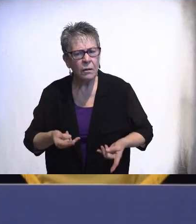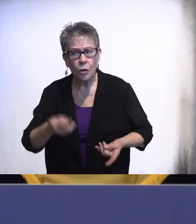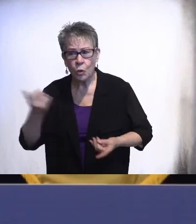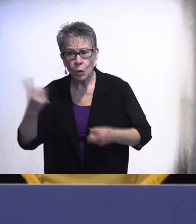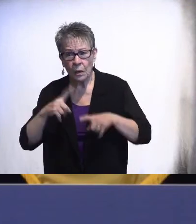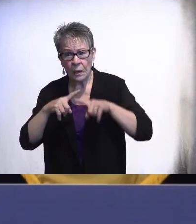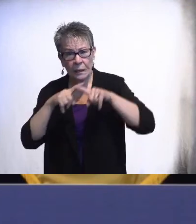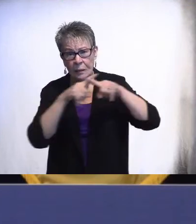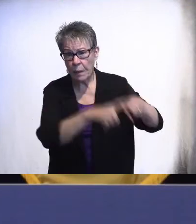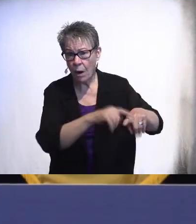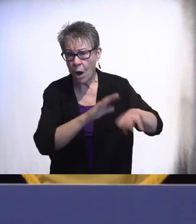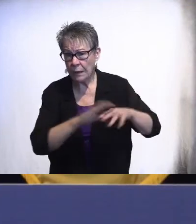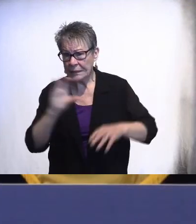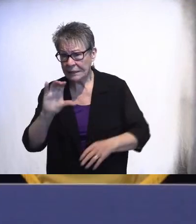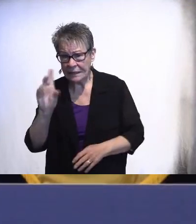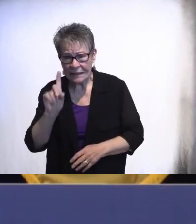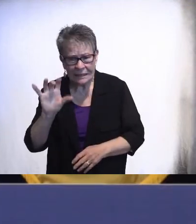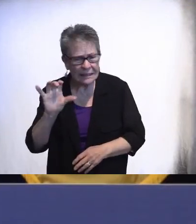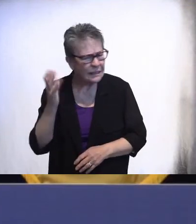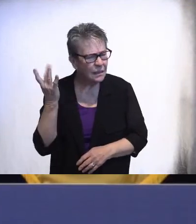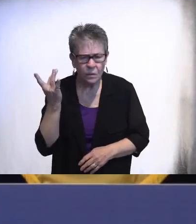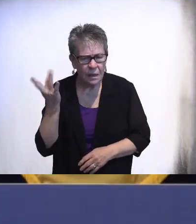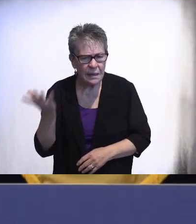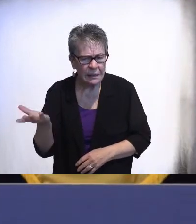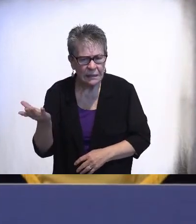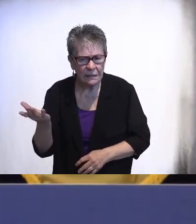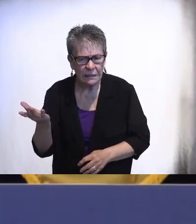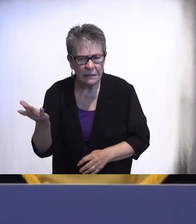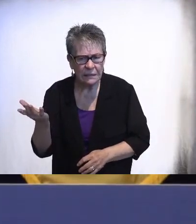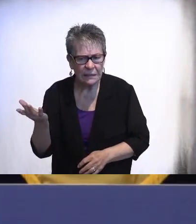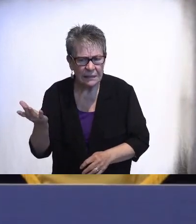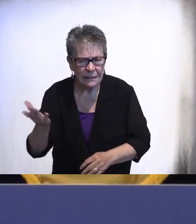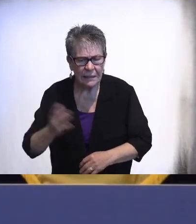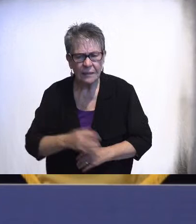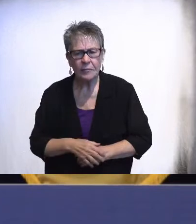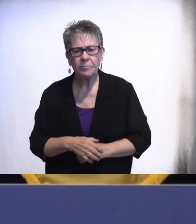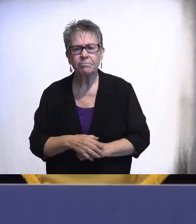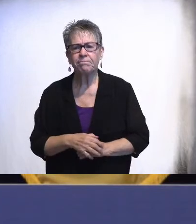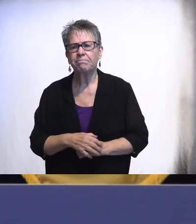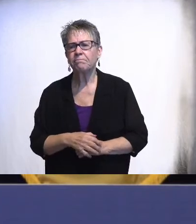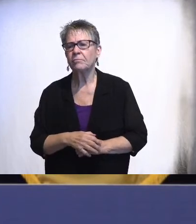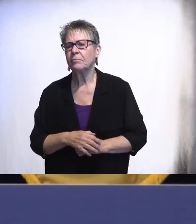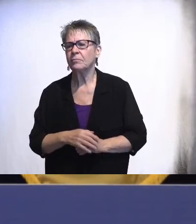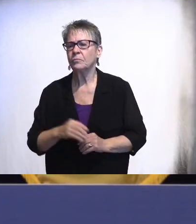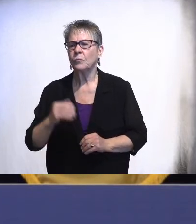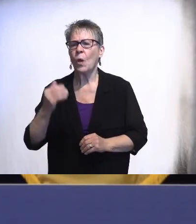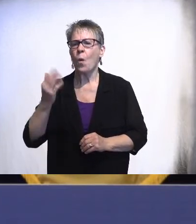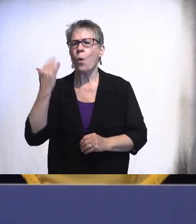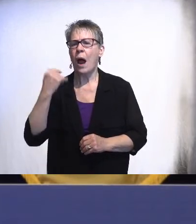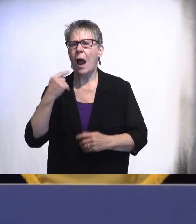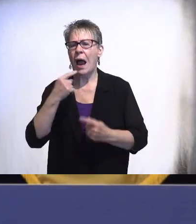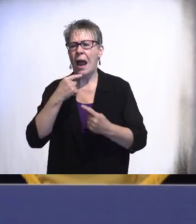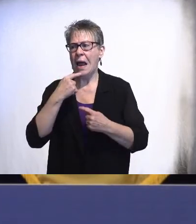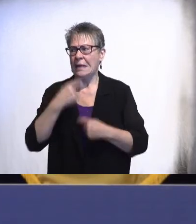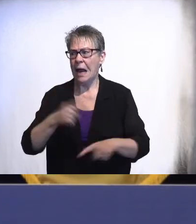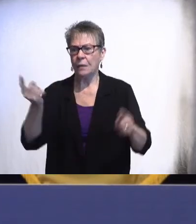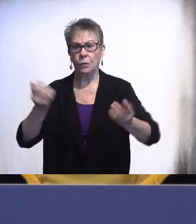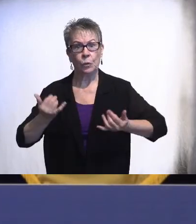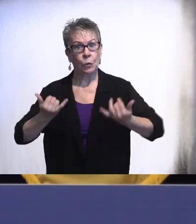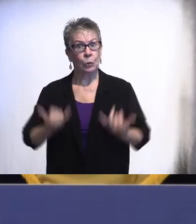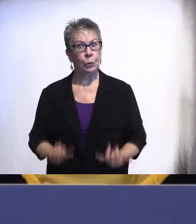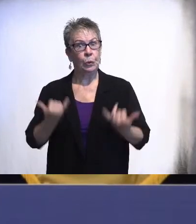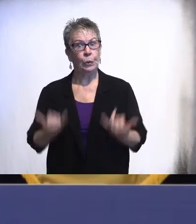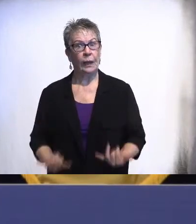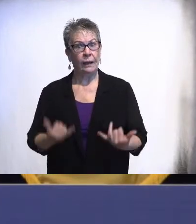to put a finer point on a question some other folks asked, why make this announcement today without any accompanying guidance